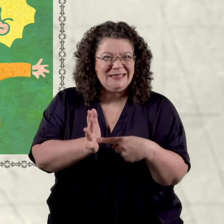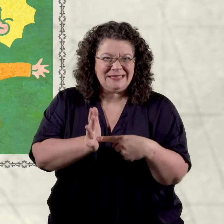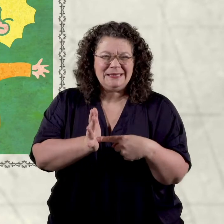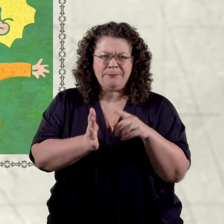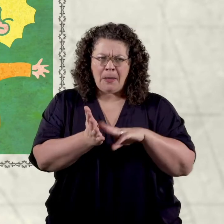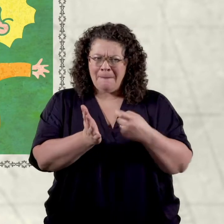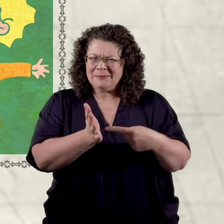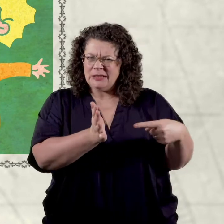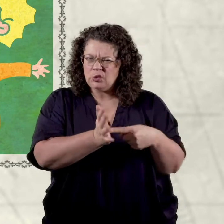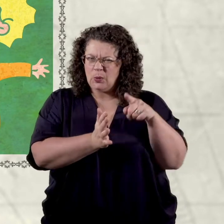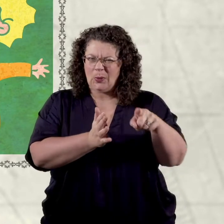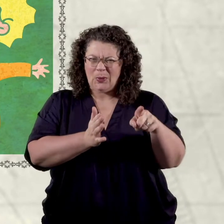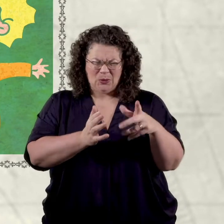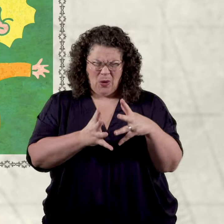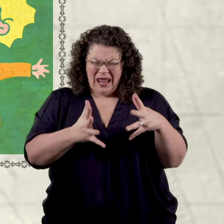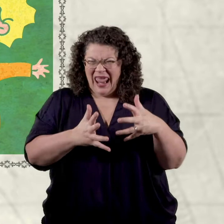Twit.